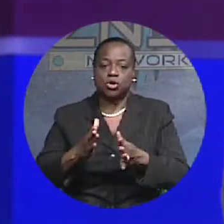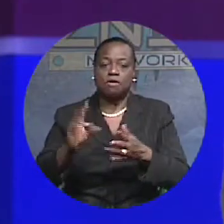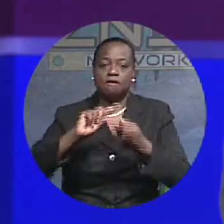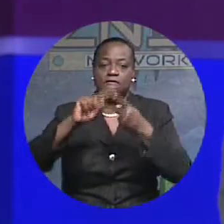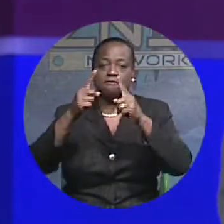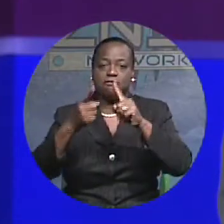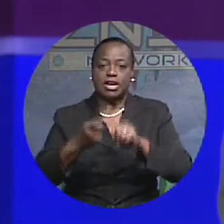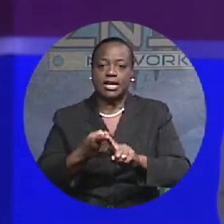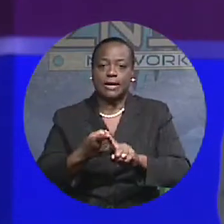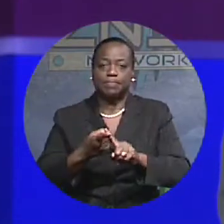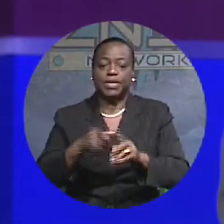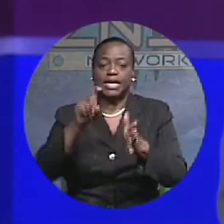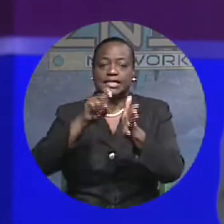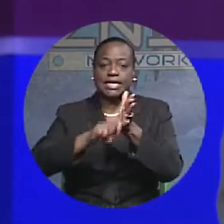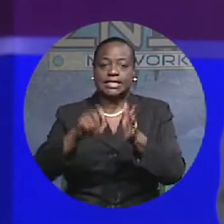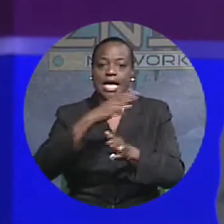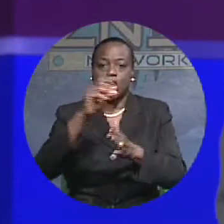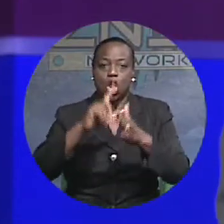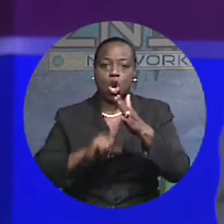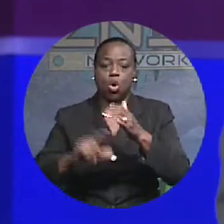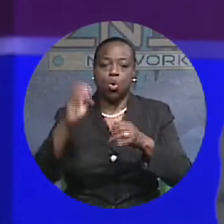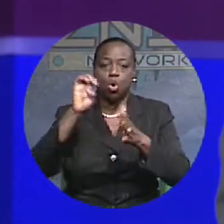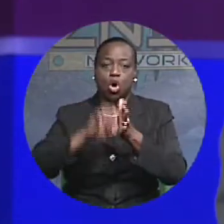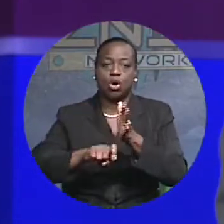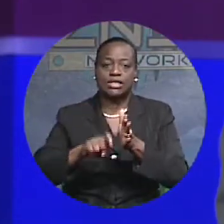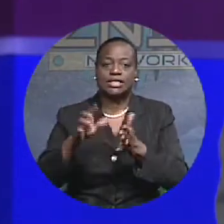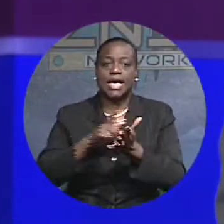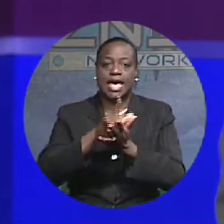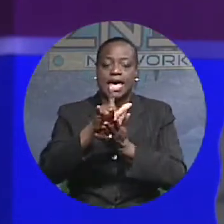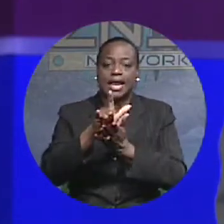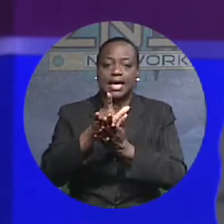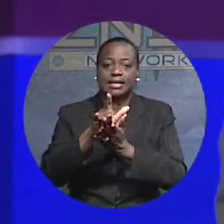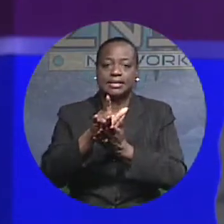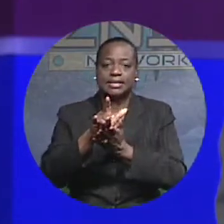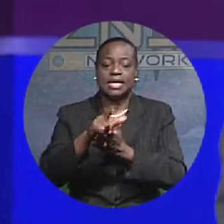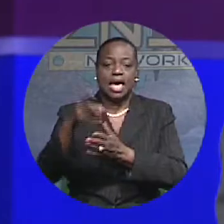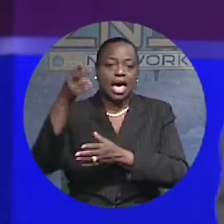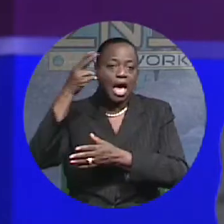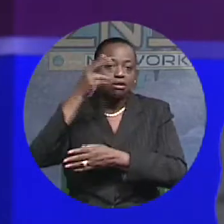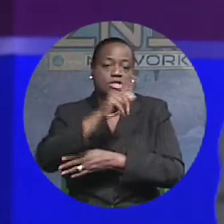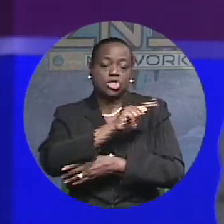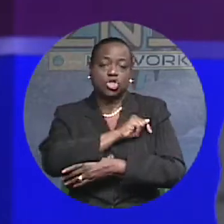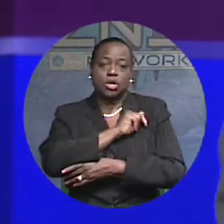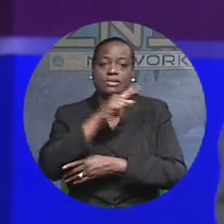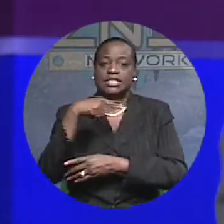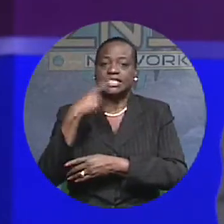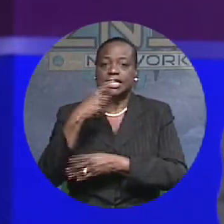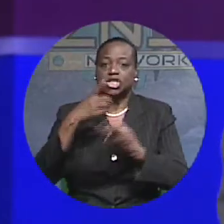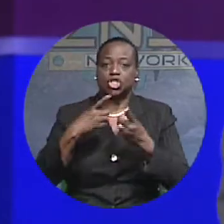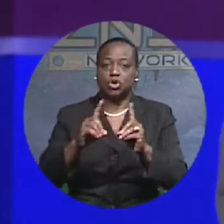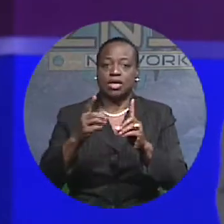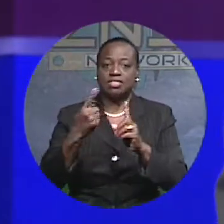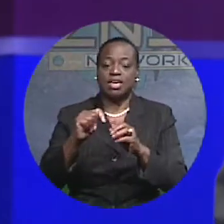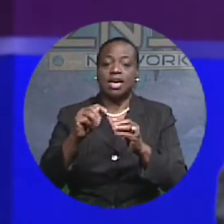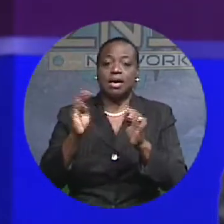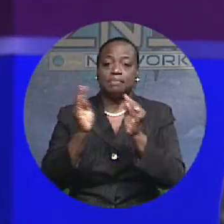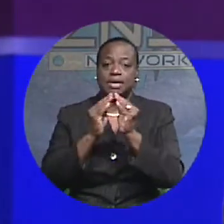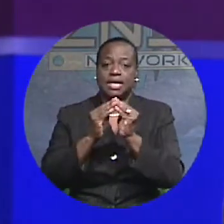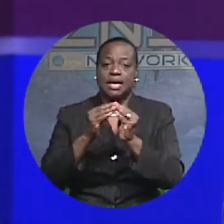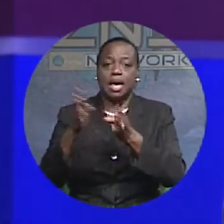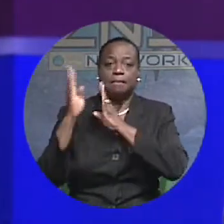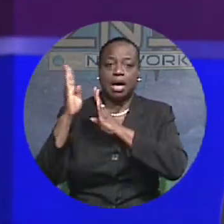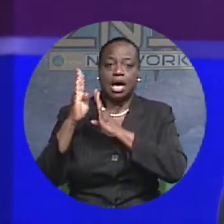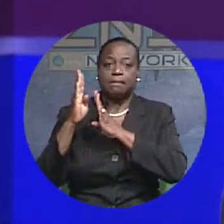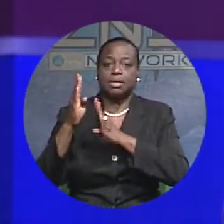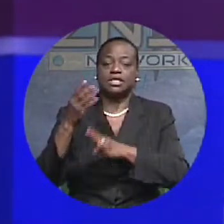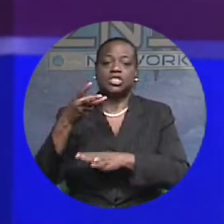the impact of low-cost airlines. Permanent Secretary in the Ministry of Tourism Harrison Thompson says during the assembly, the Bahamas was elected to chair